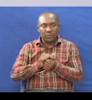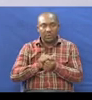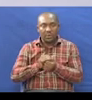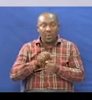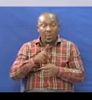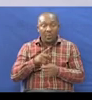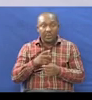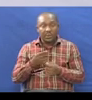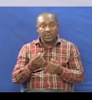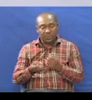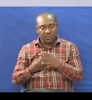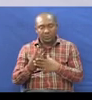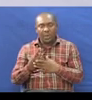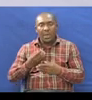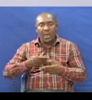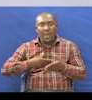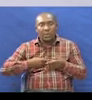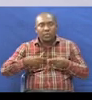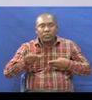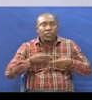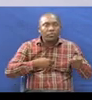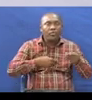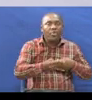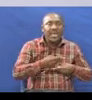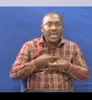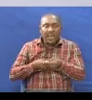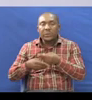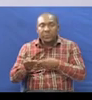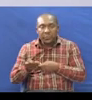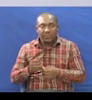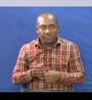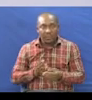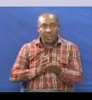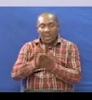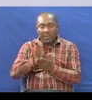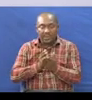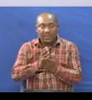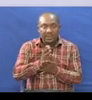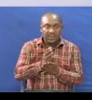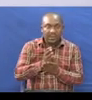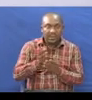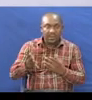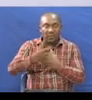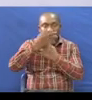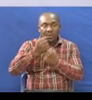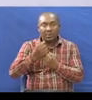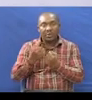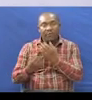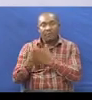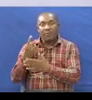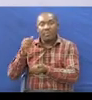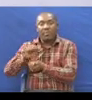trade. People started trading due to excess they get from production.